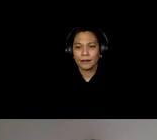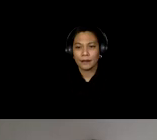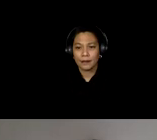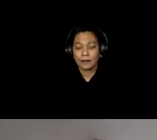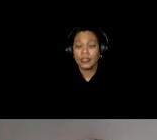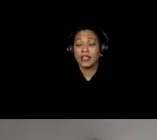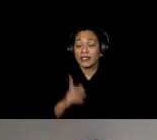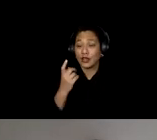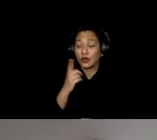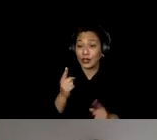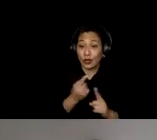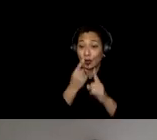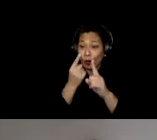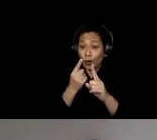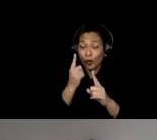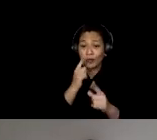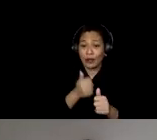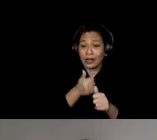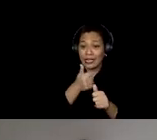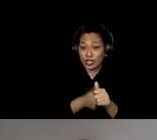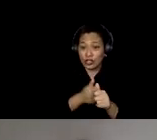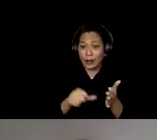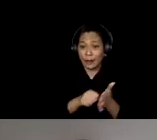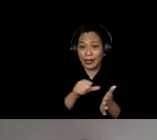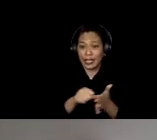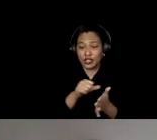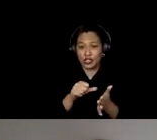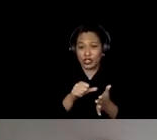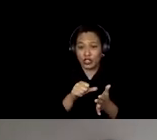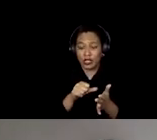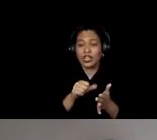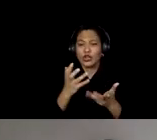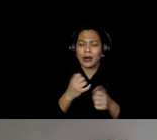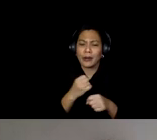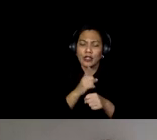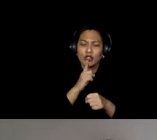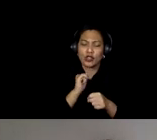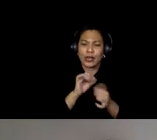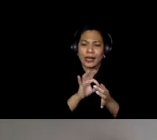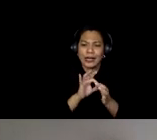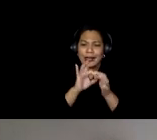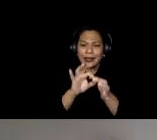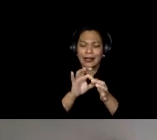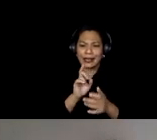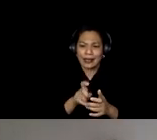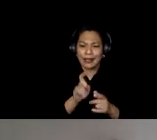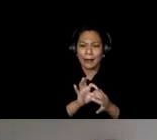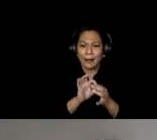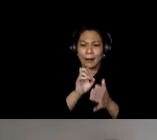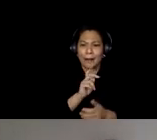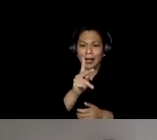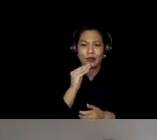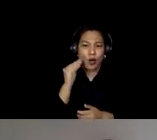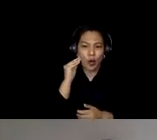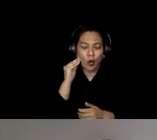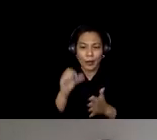each page is sort of as few connections away from the homepage as possible. Again, that just